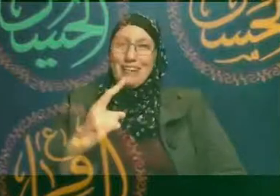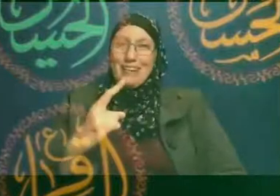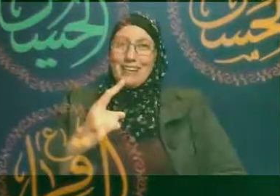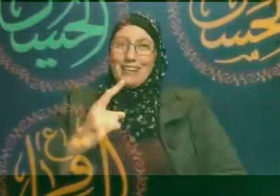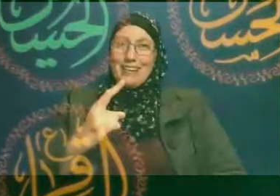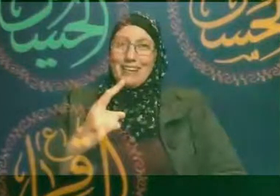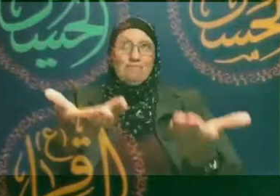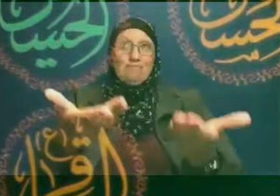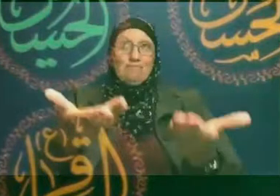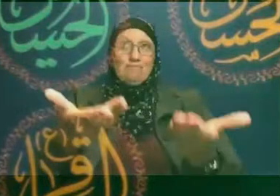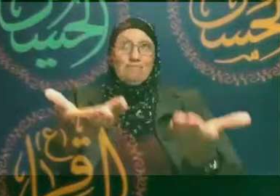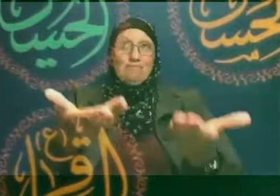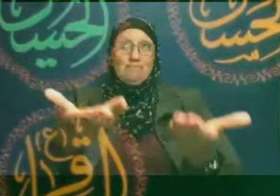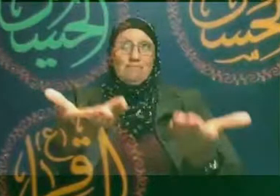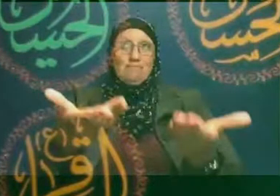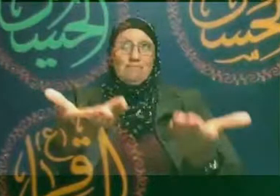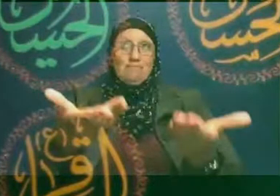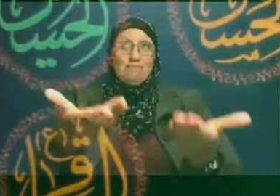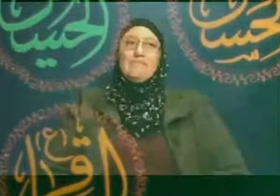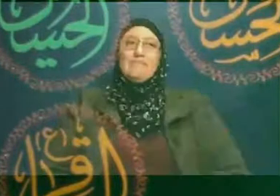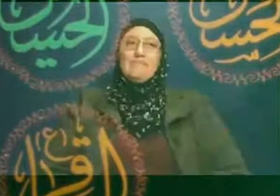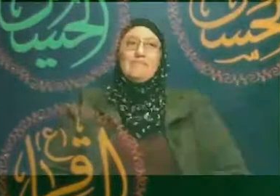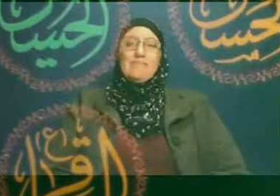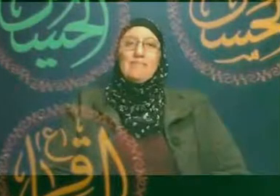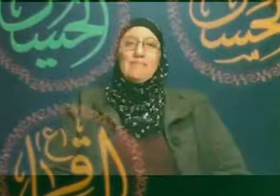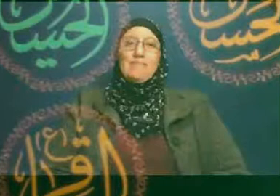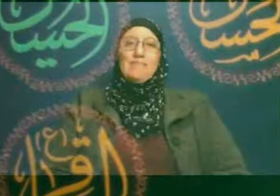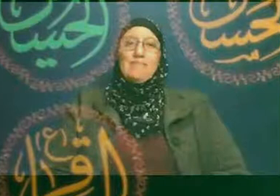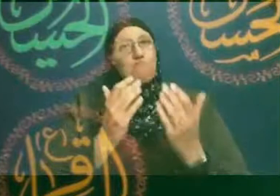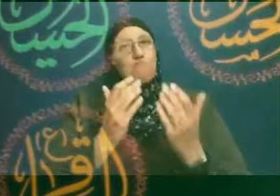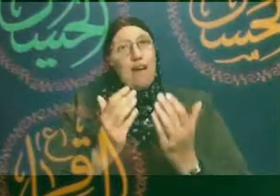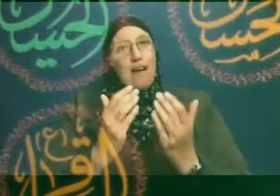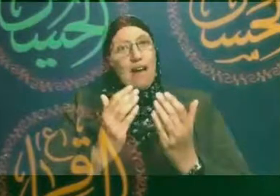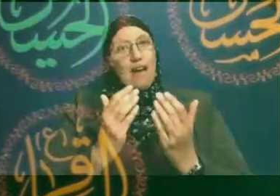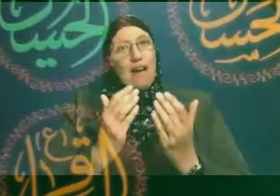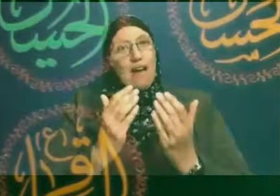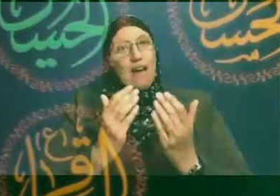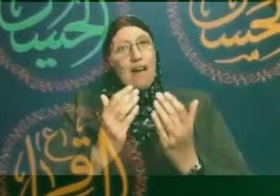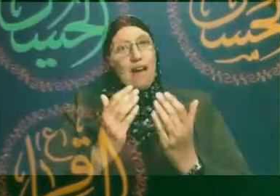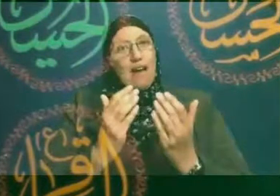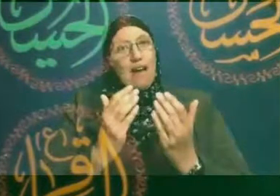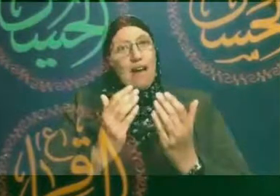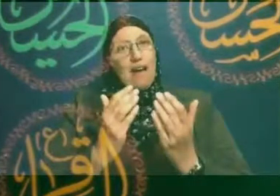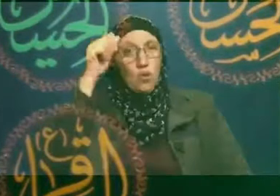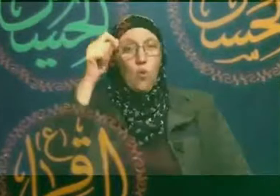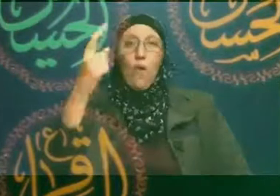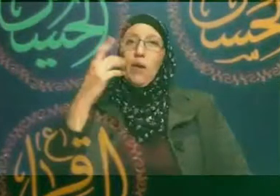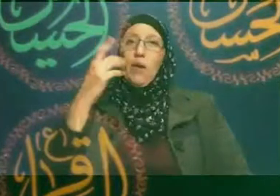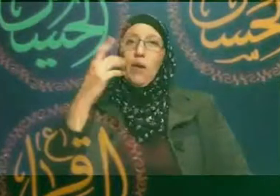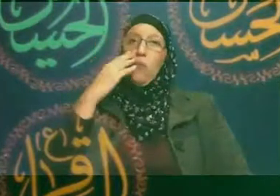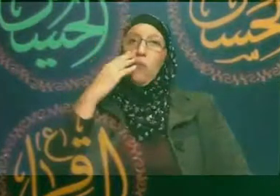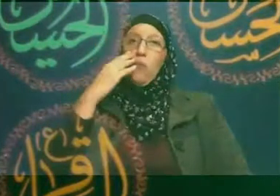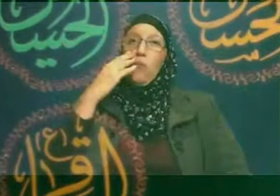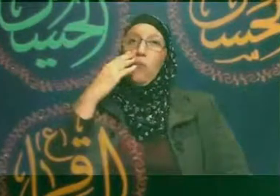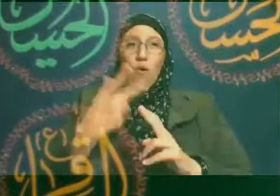this session, a sister requested to remember her mother. May the Almighty God grant her needs and the needs of her